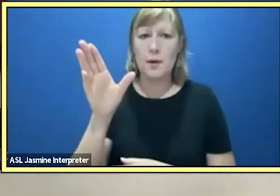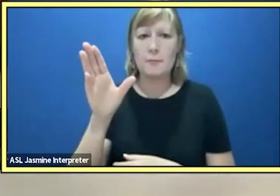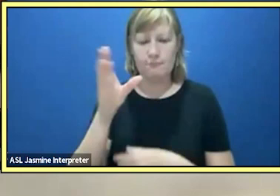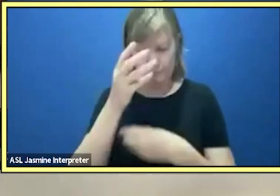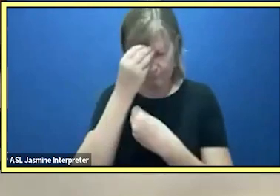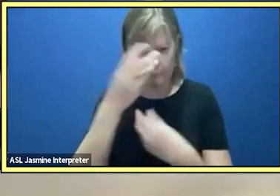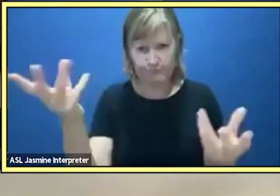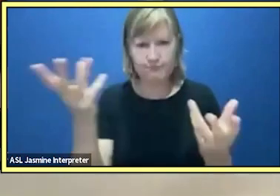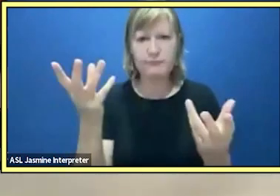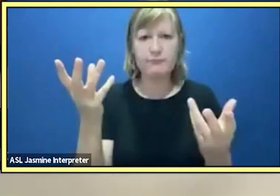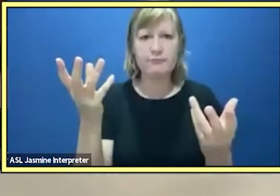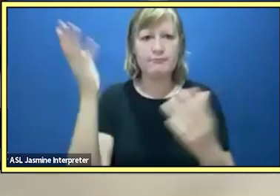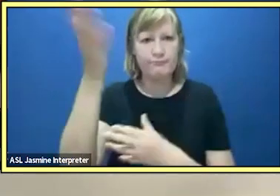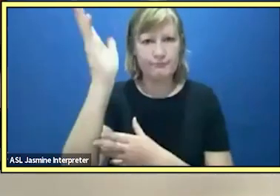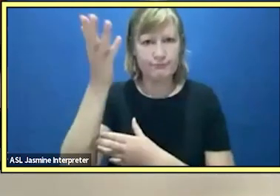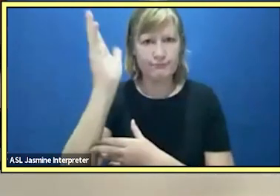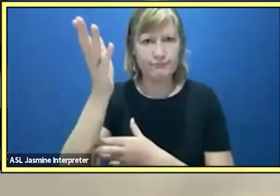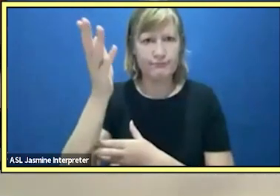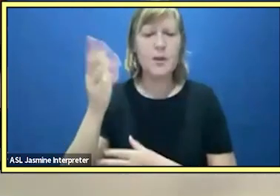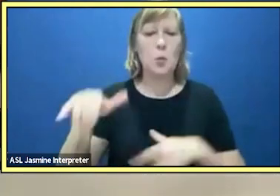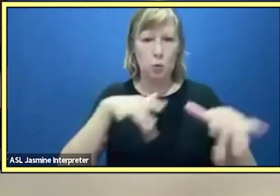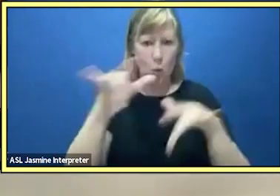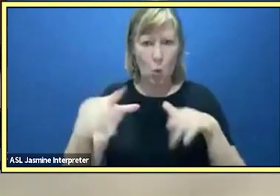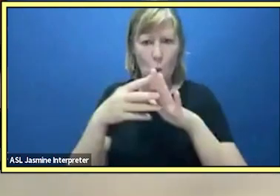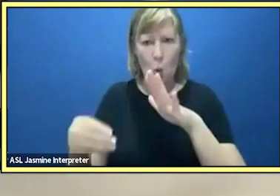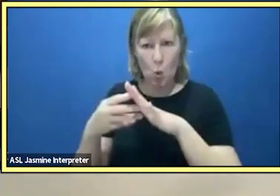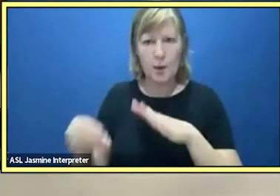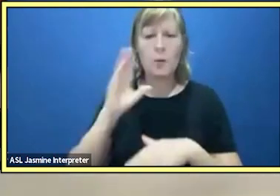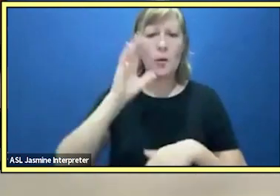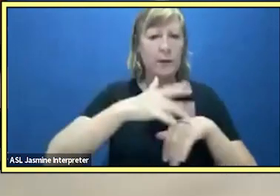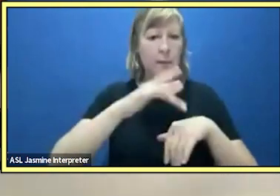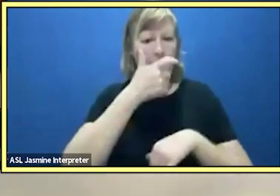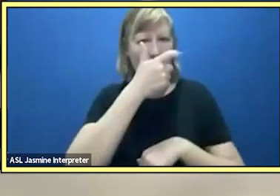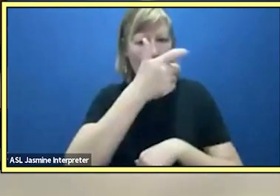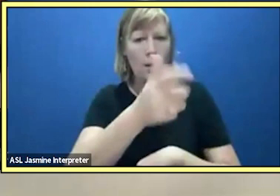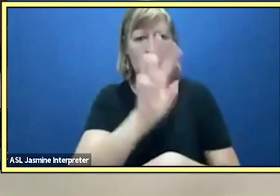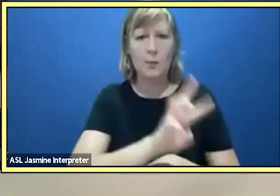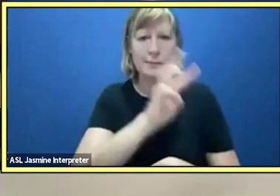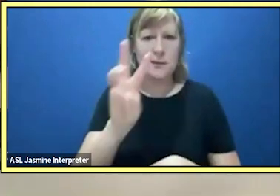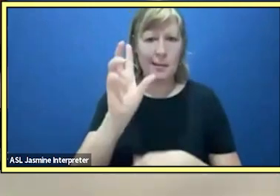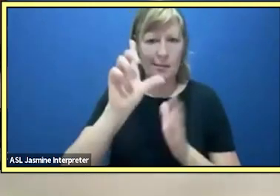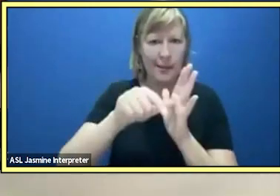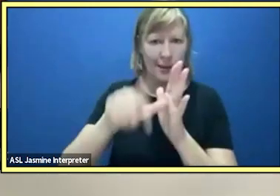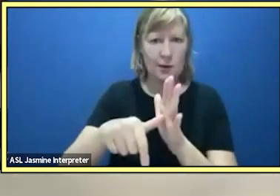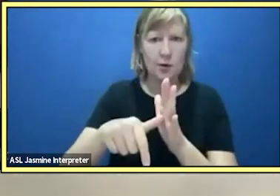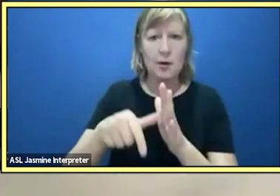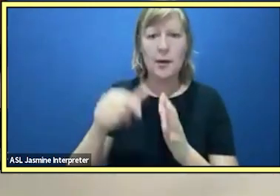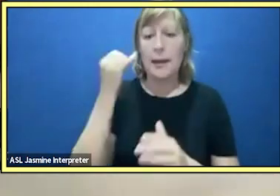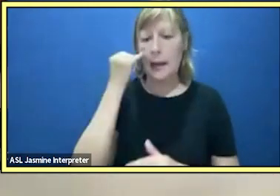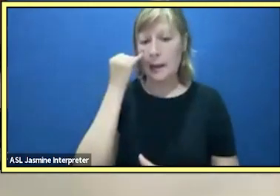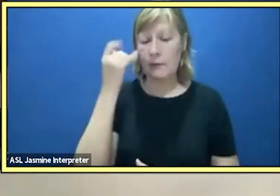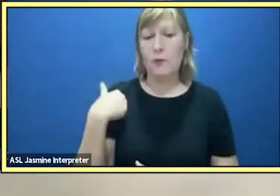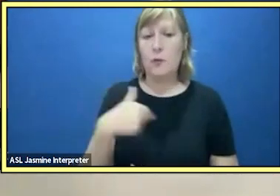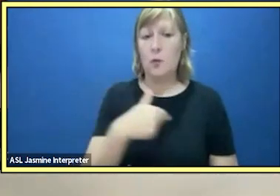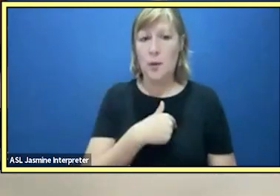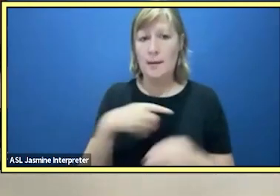recording this. It will be available on our website and on the divisions on the BHDDH website. If there's any links that get mentioned, we will put those